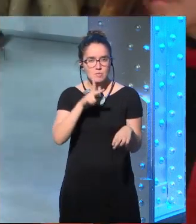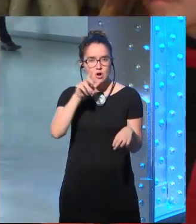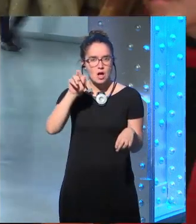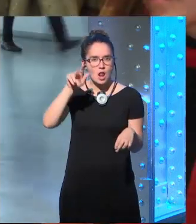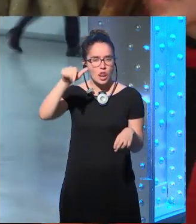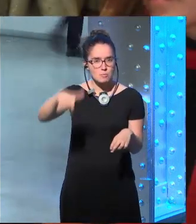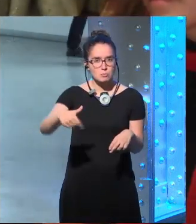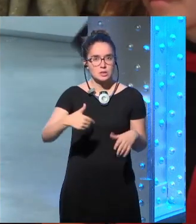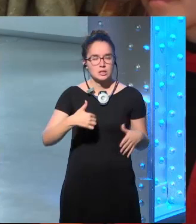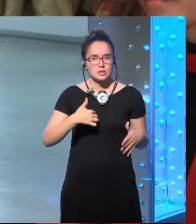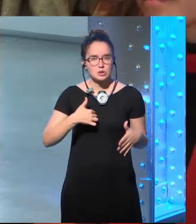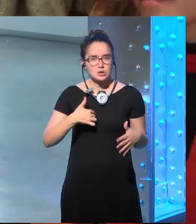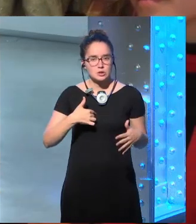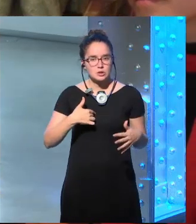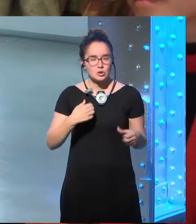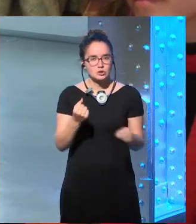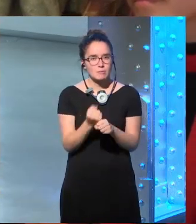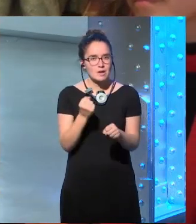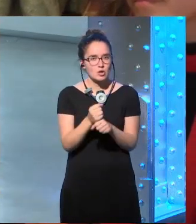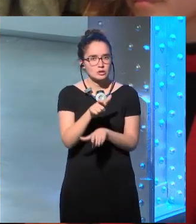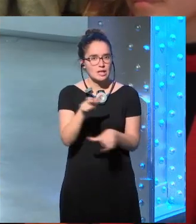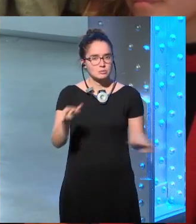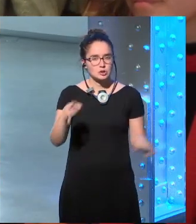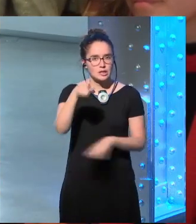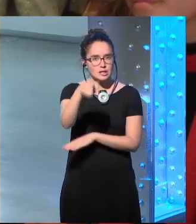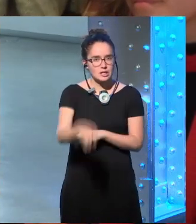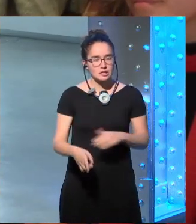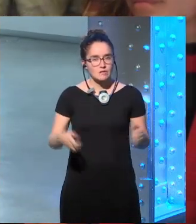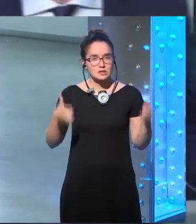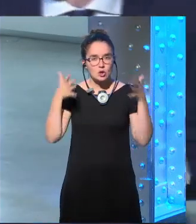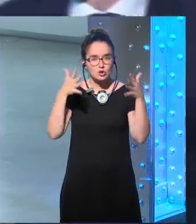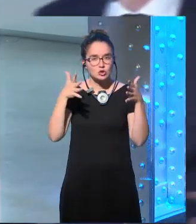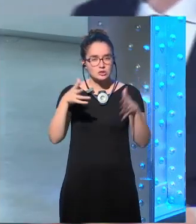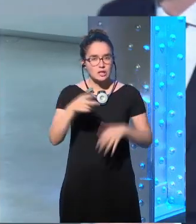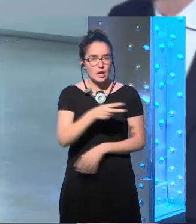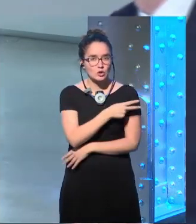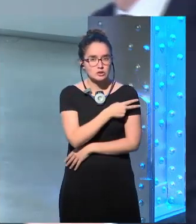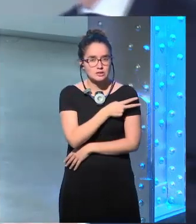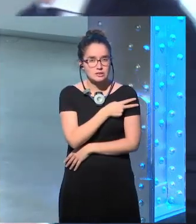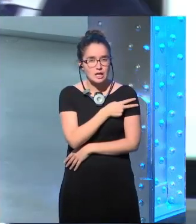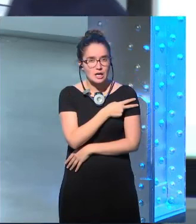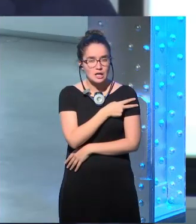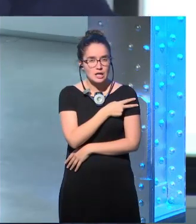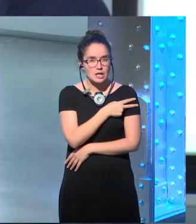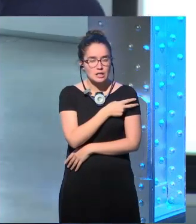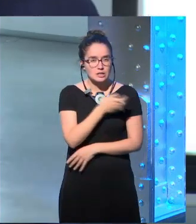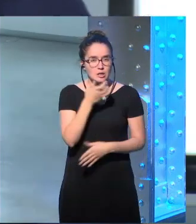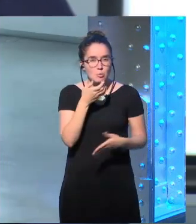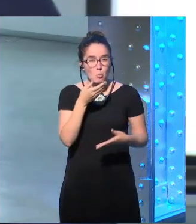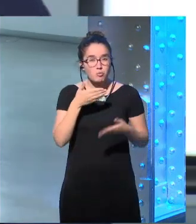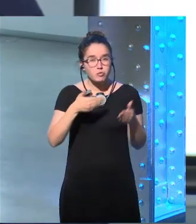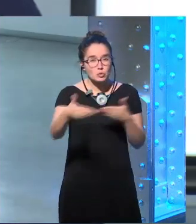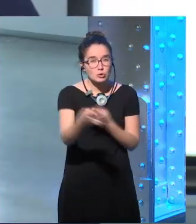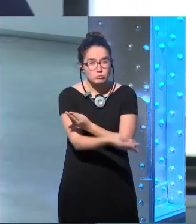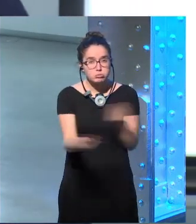be replaced? I don't think so. So I mean, it depends on what you do as a CEO. If you specialize